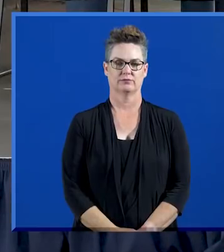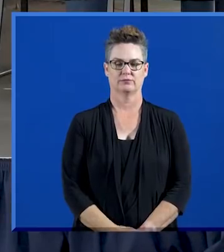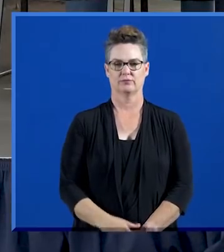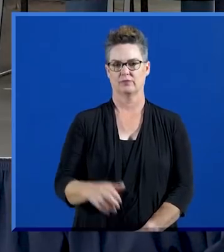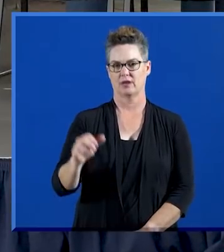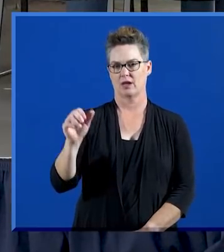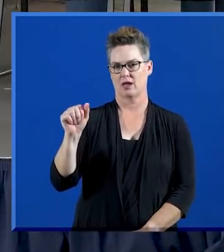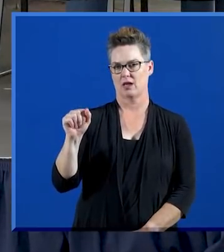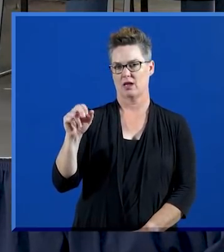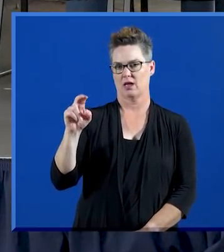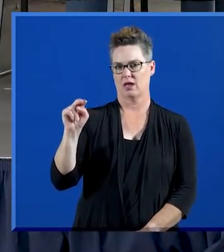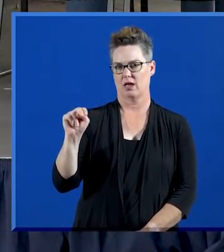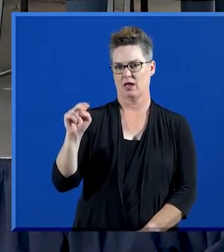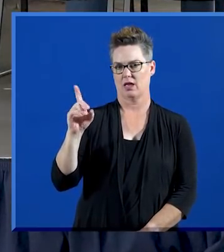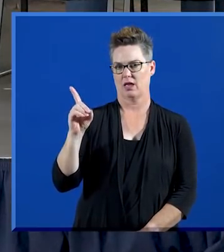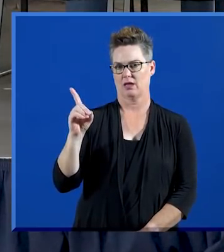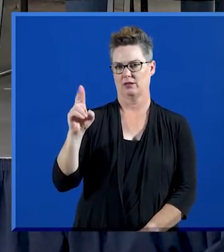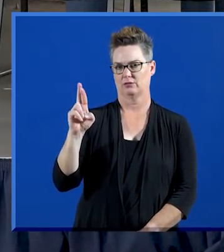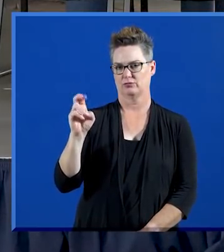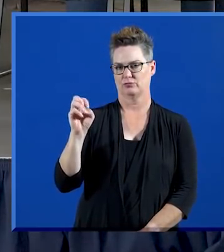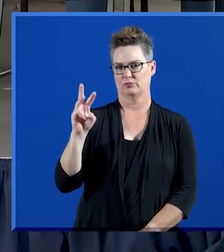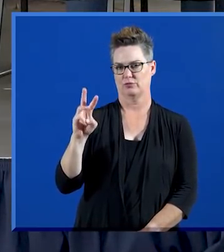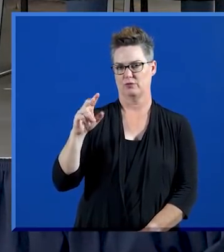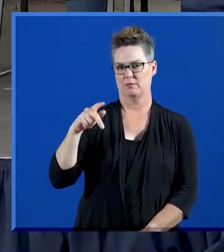Andrew Pazana Palacios.